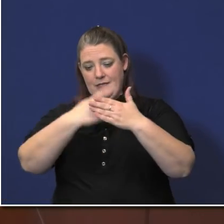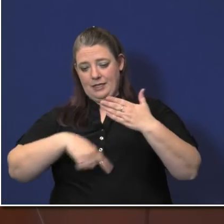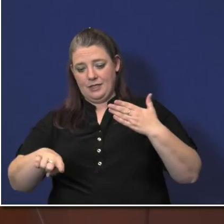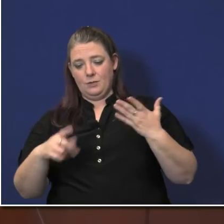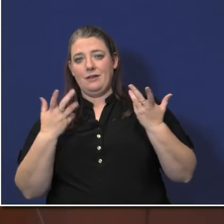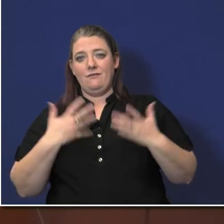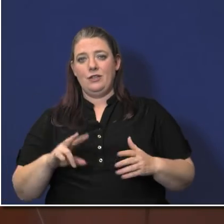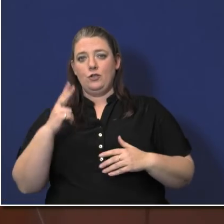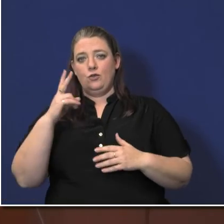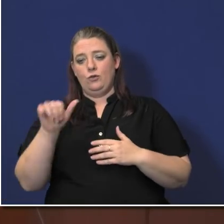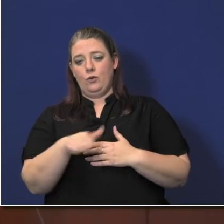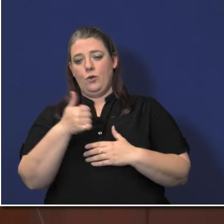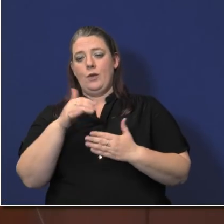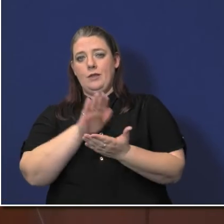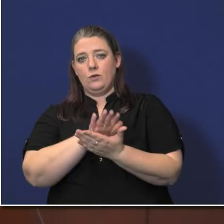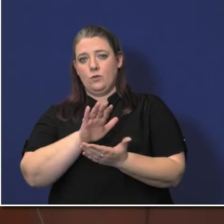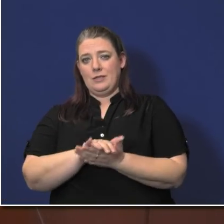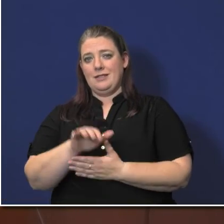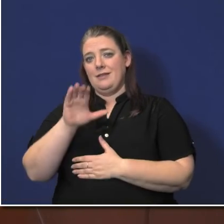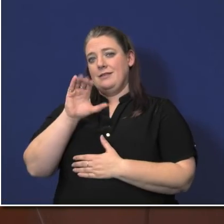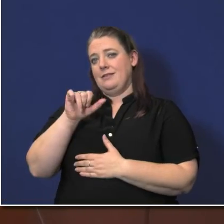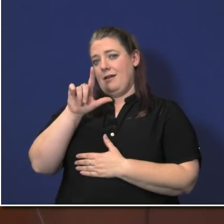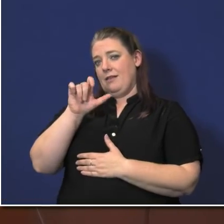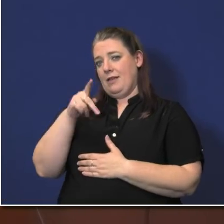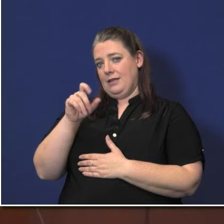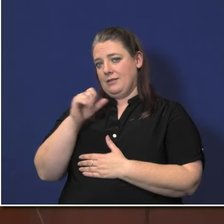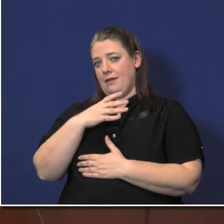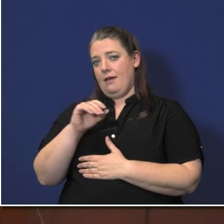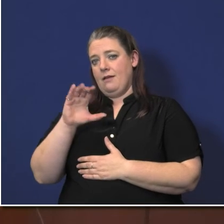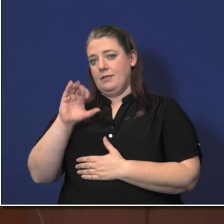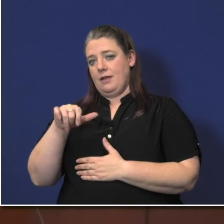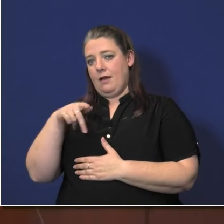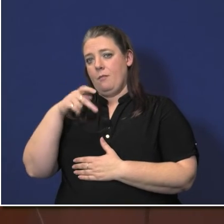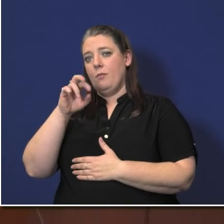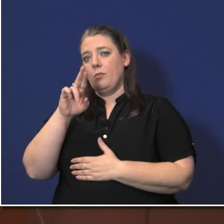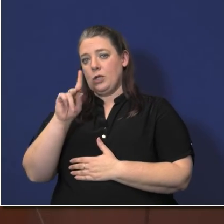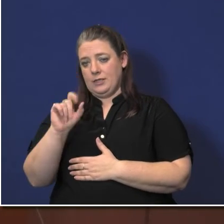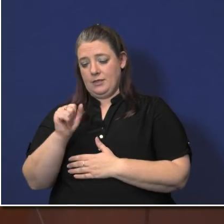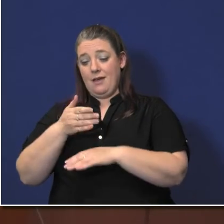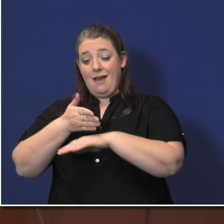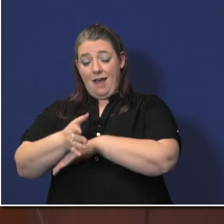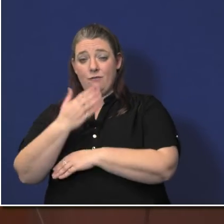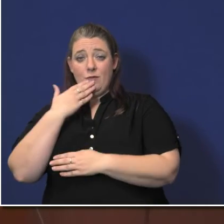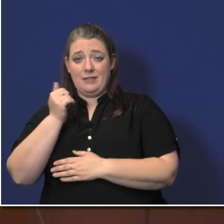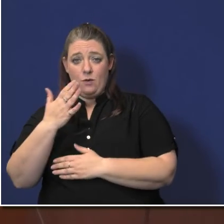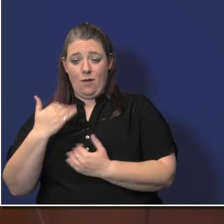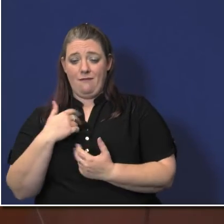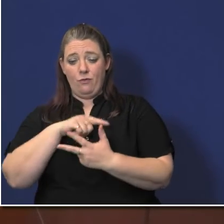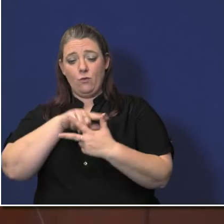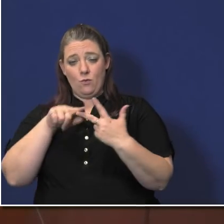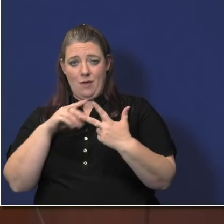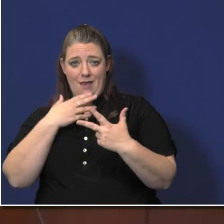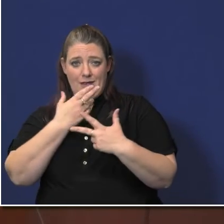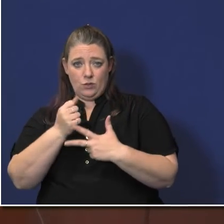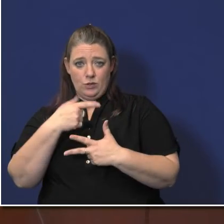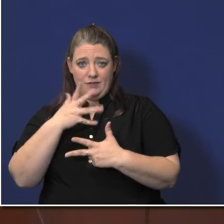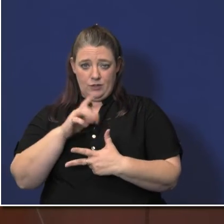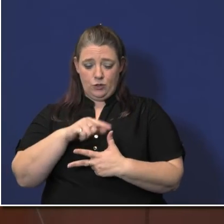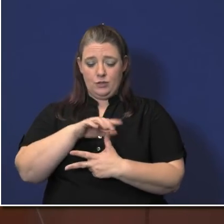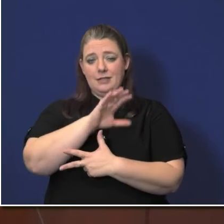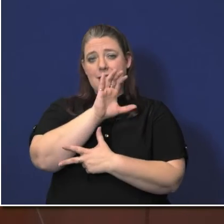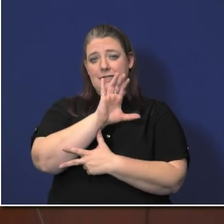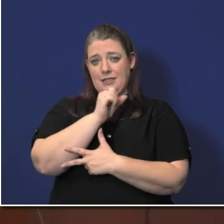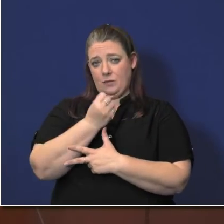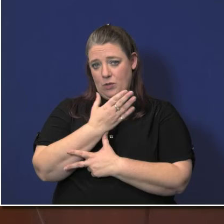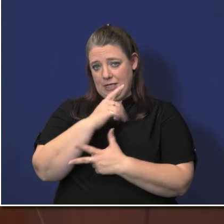2 additional schools, Cy Lakes and Cy Park. After Thanksgiving, we had 3 high schools that we completed, Cy Springs, Jersey